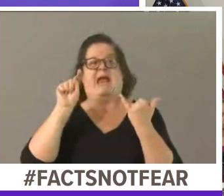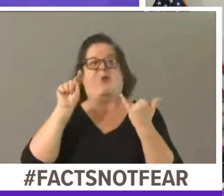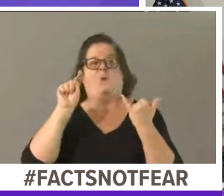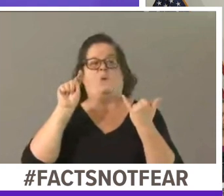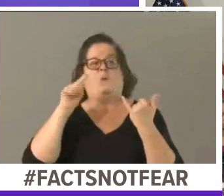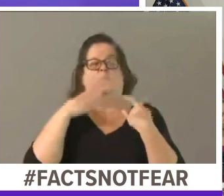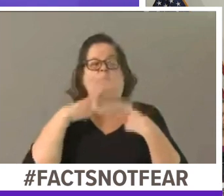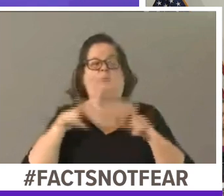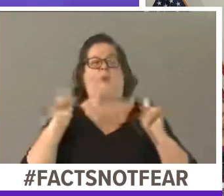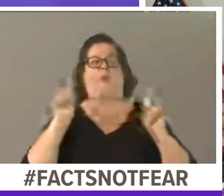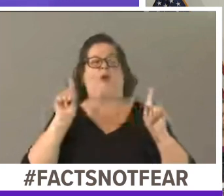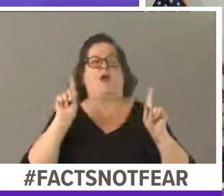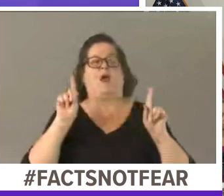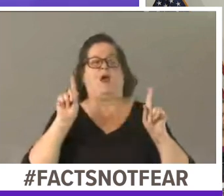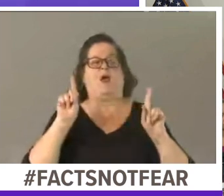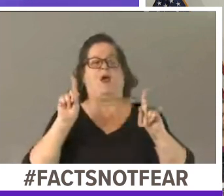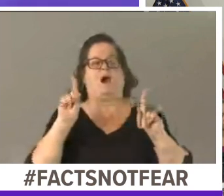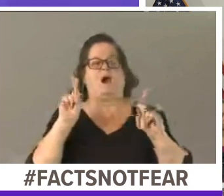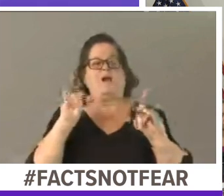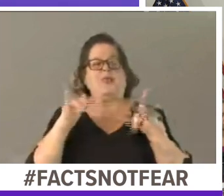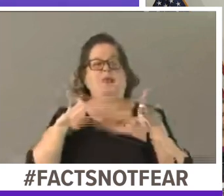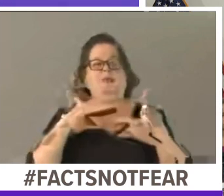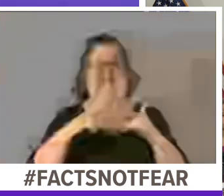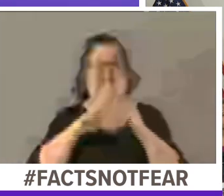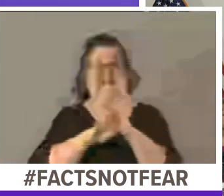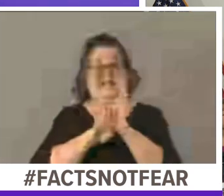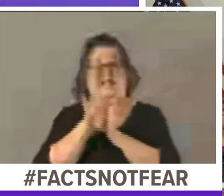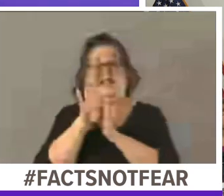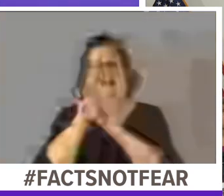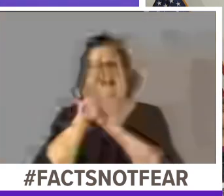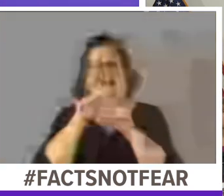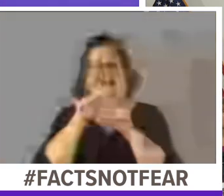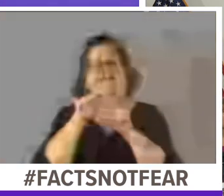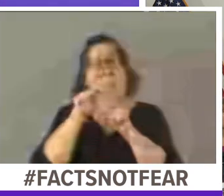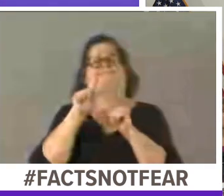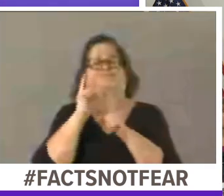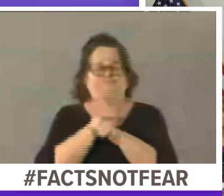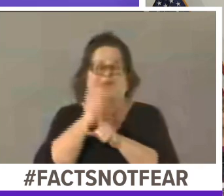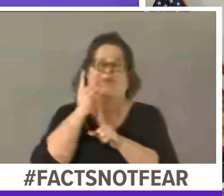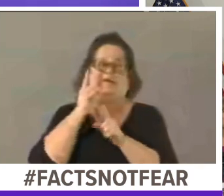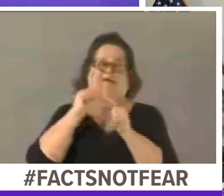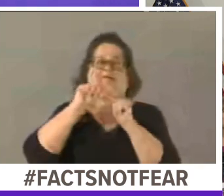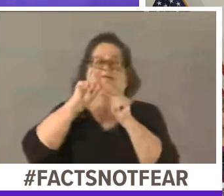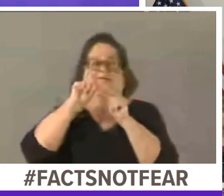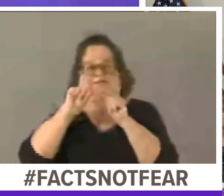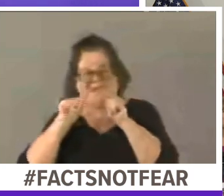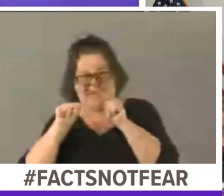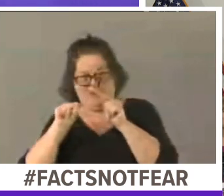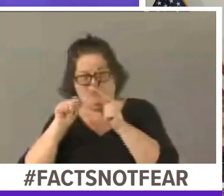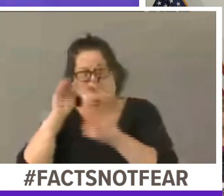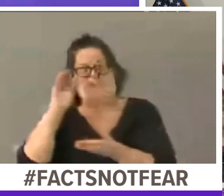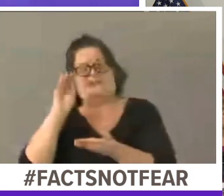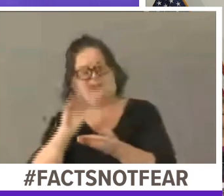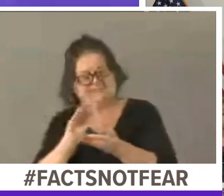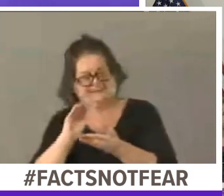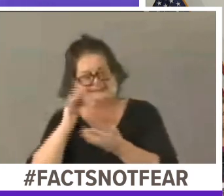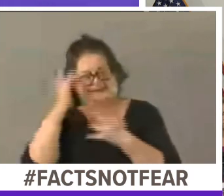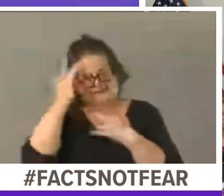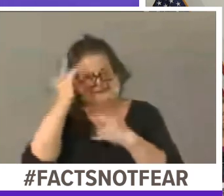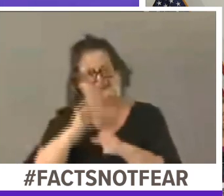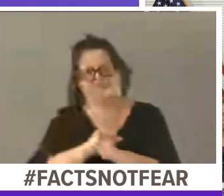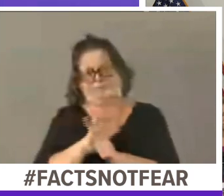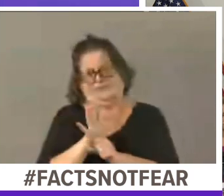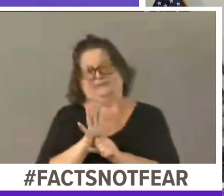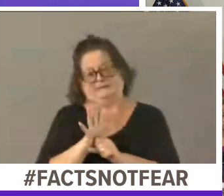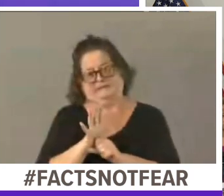the trend headed in the right direction in terms of fewer cases. So we need to continue to press